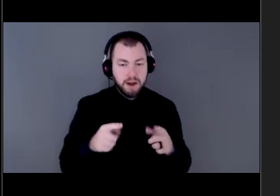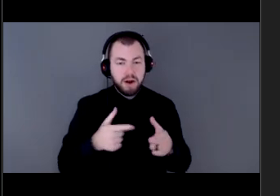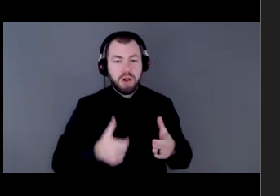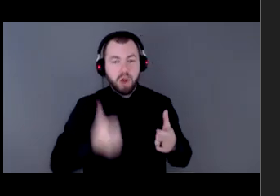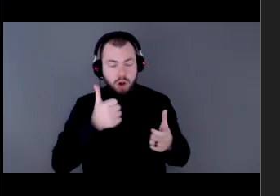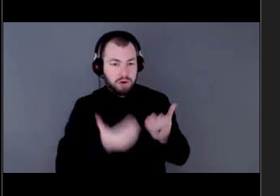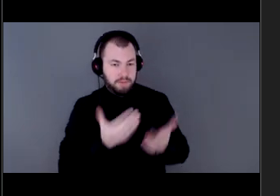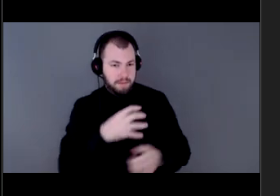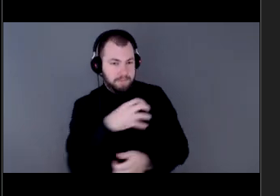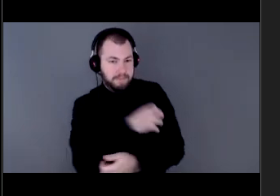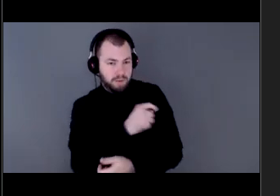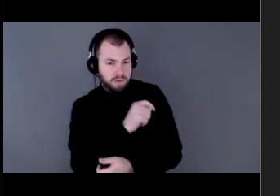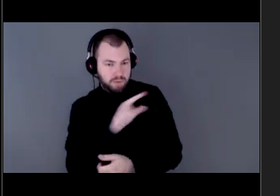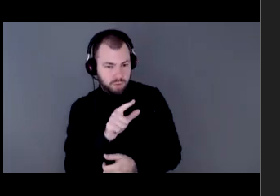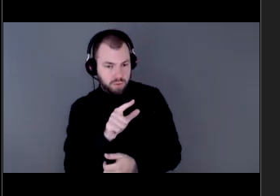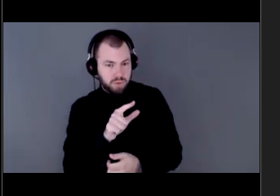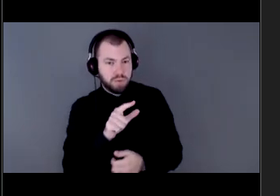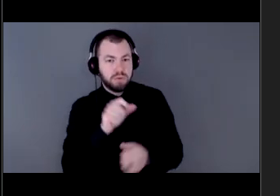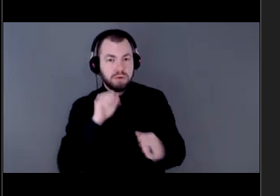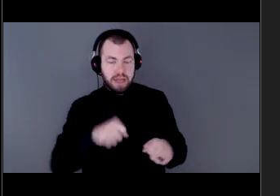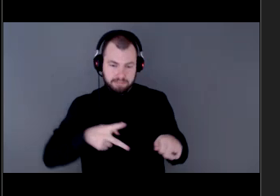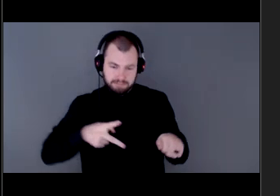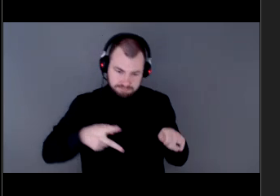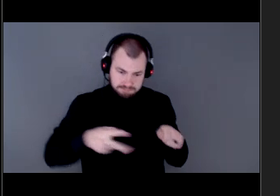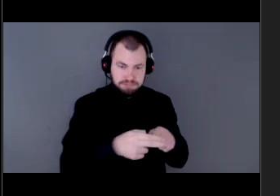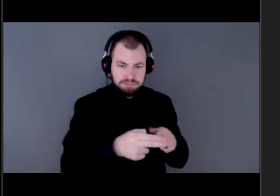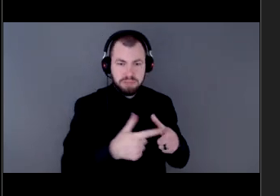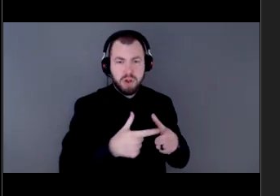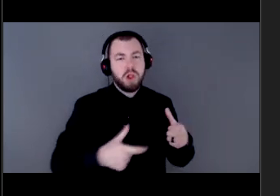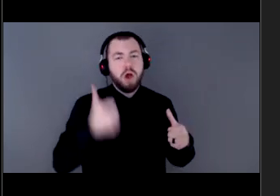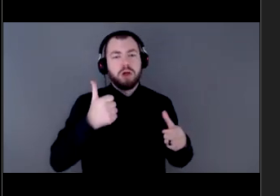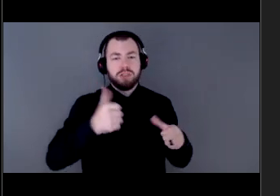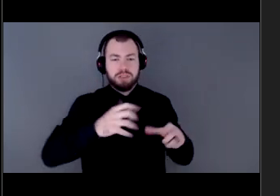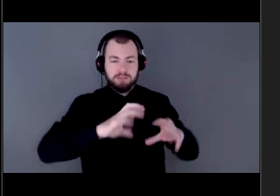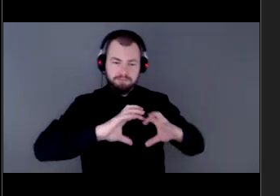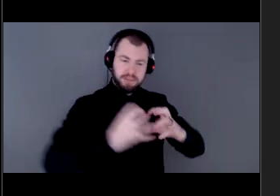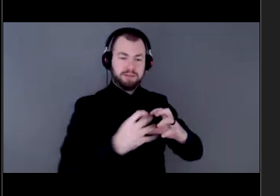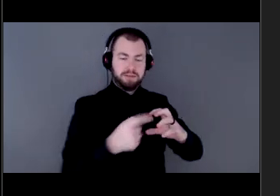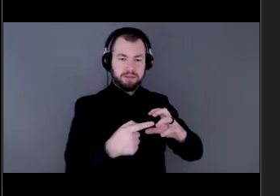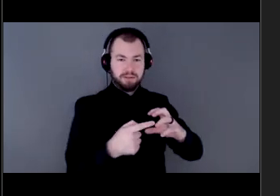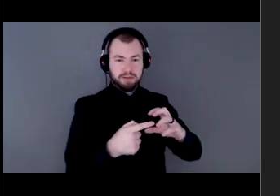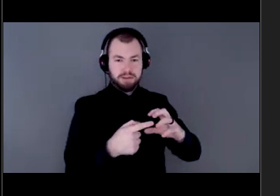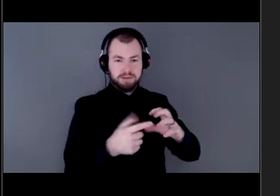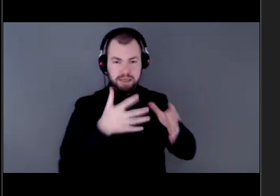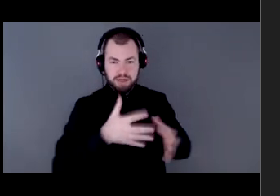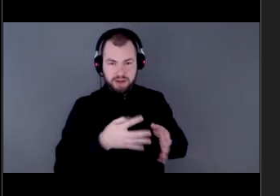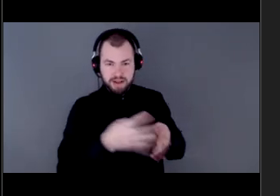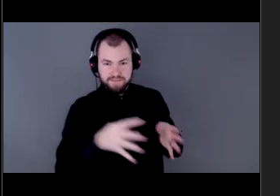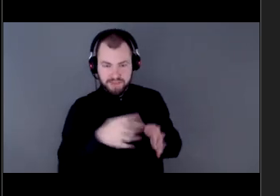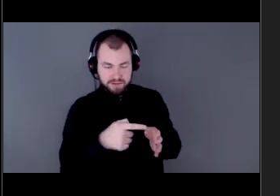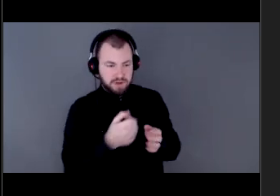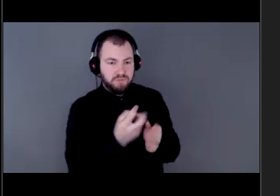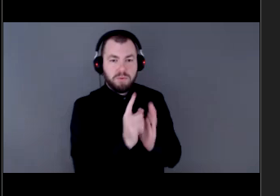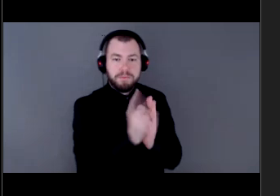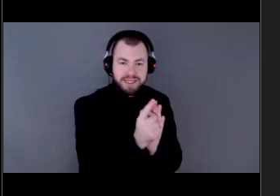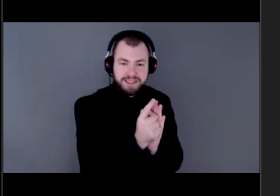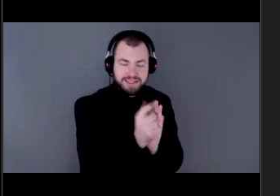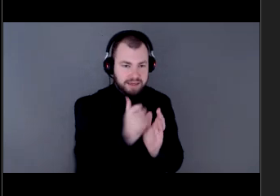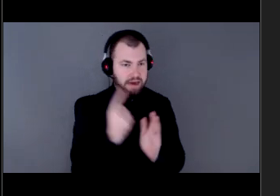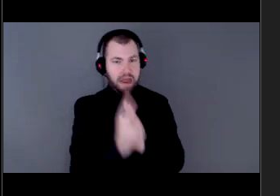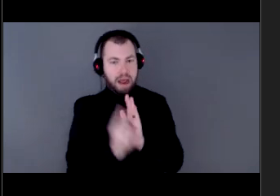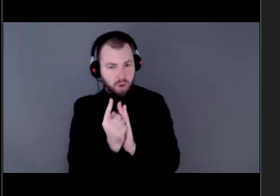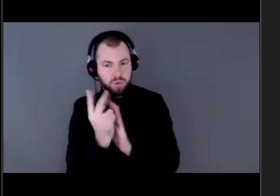tool that can cut the largest bundles of derelict fishing nets in minutes rather than hours. Very